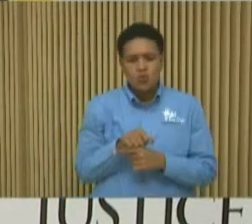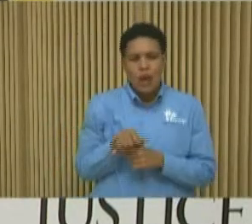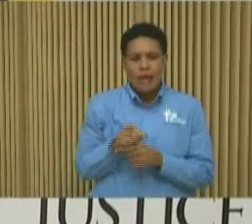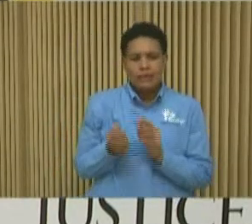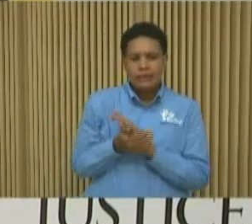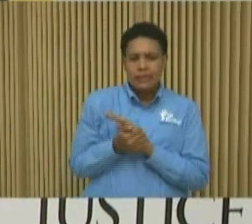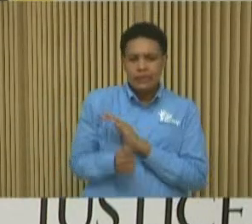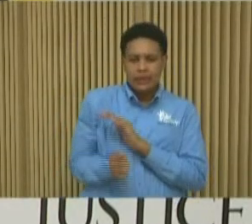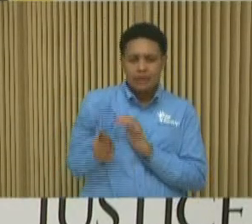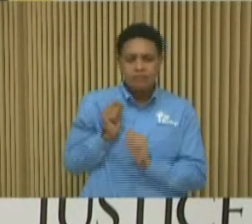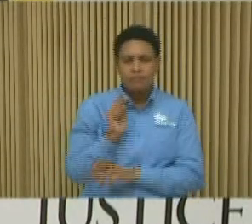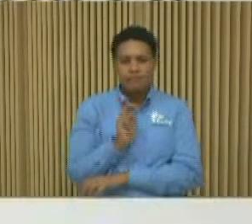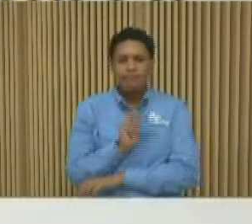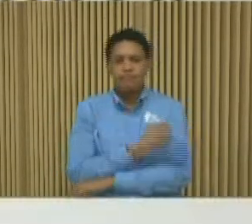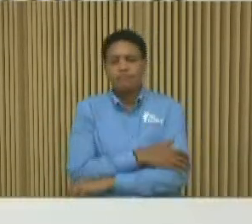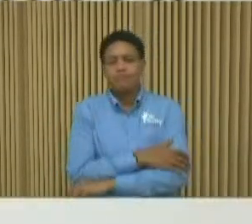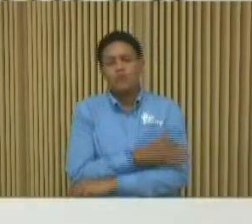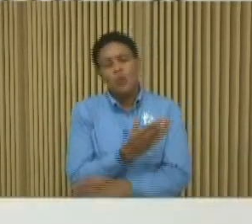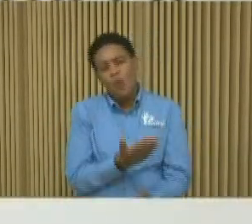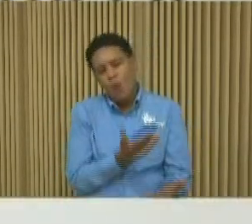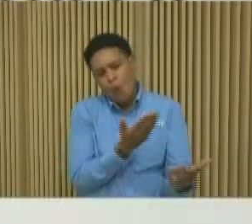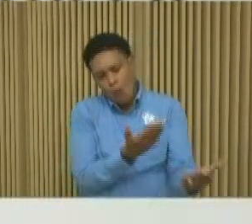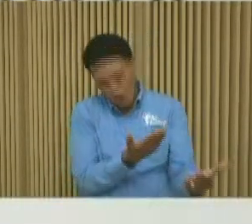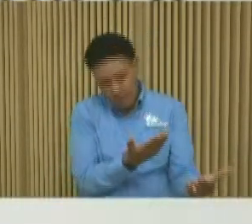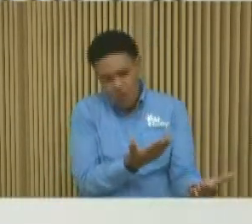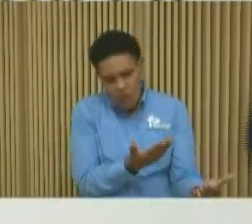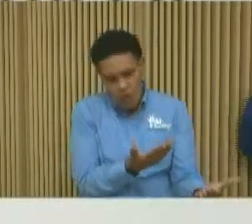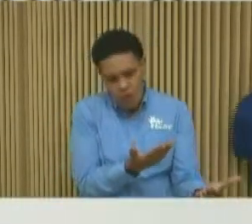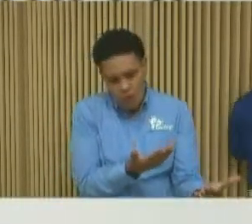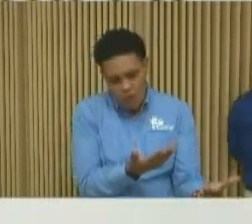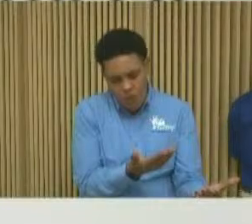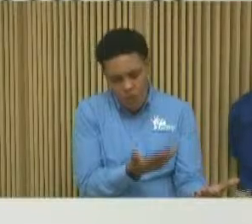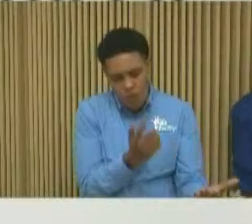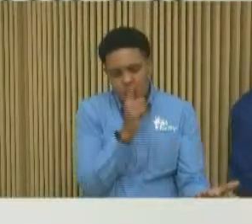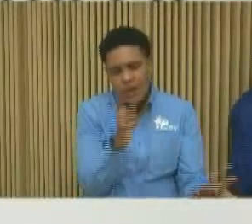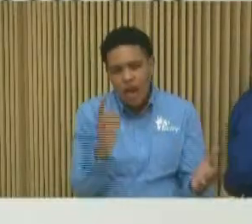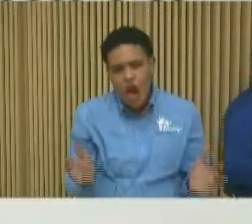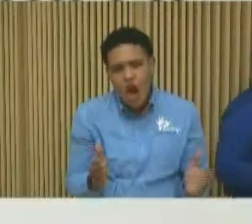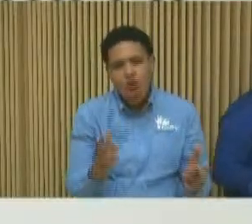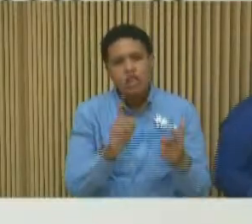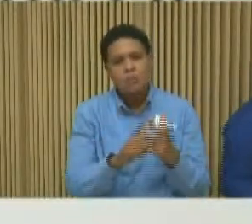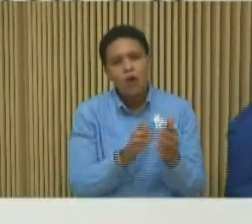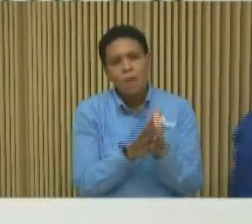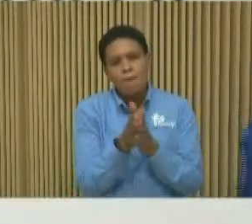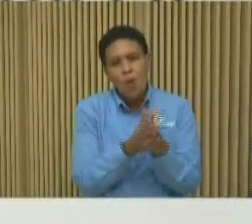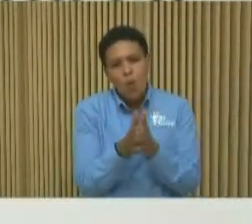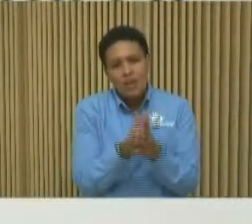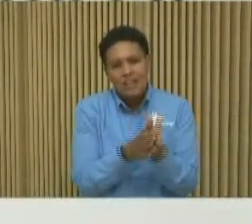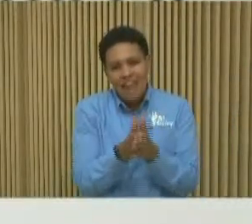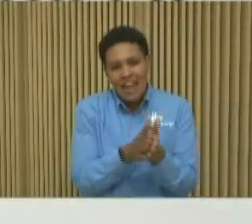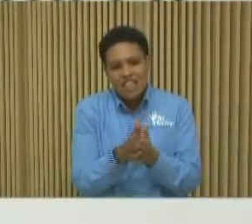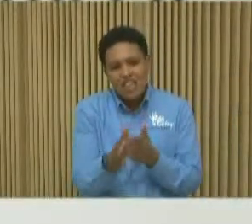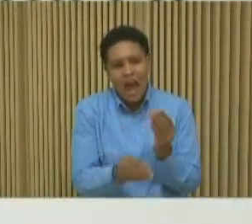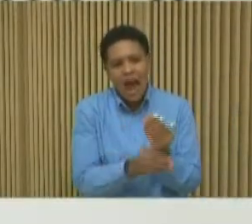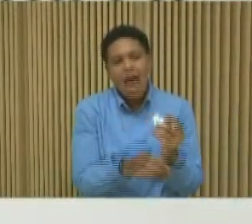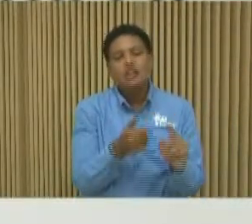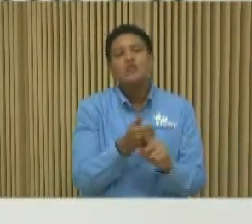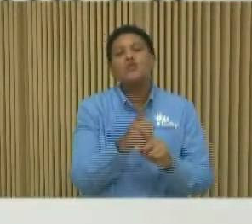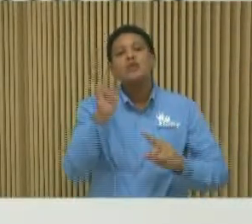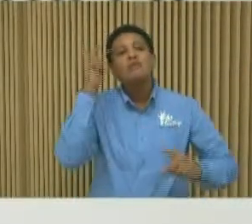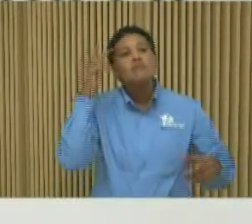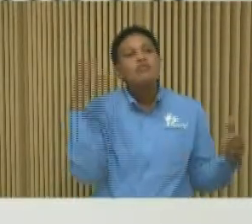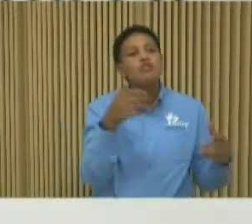to offer the kind of encouragement and motivation to the